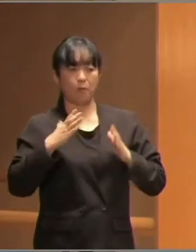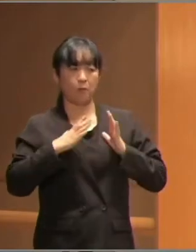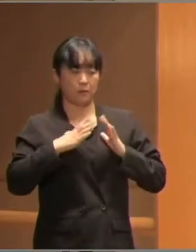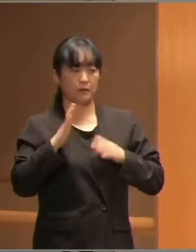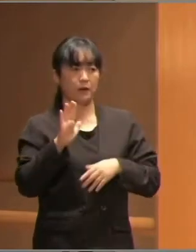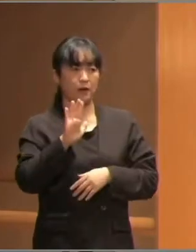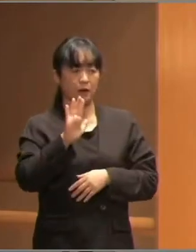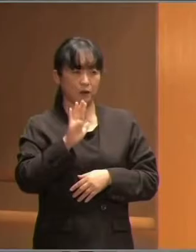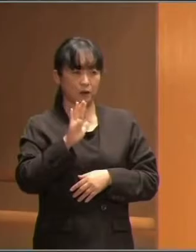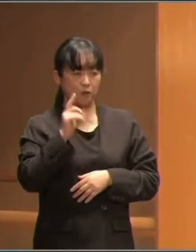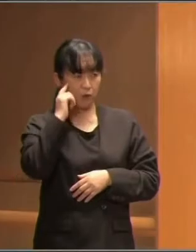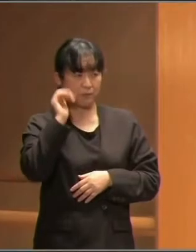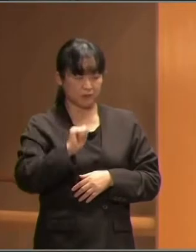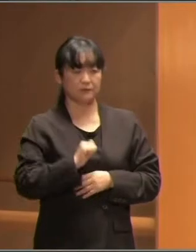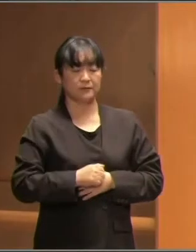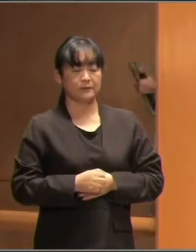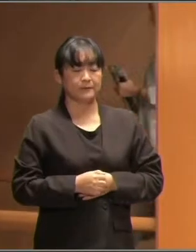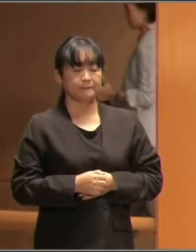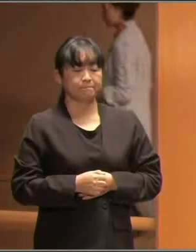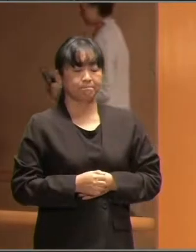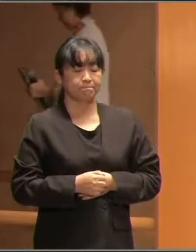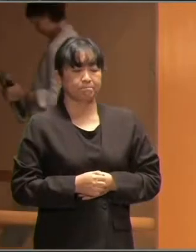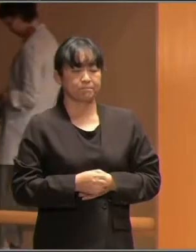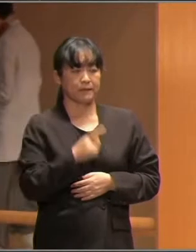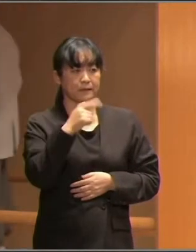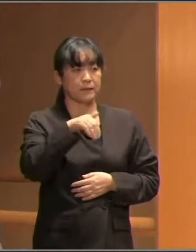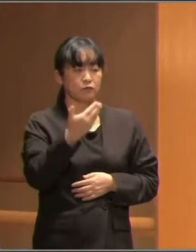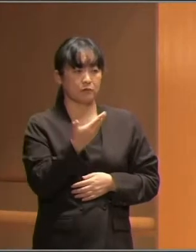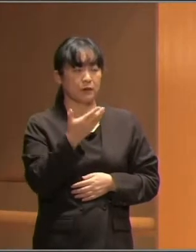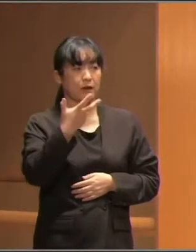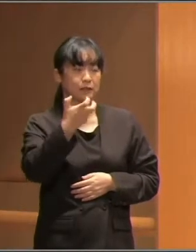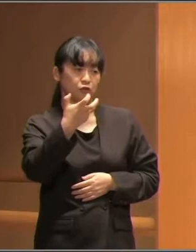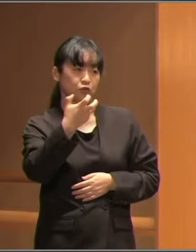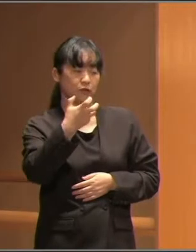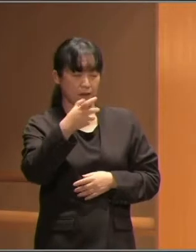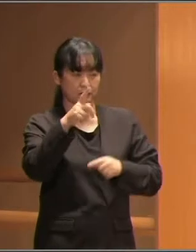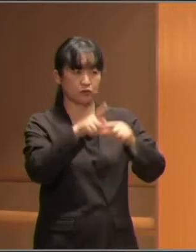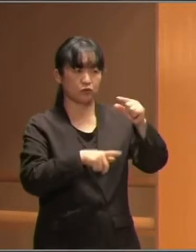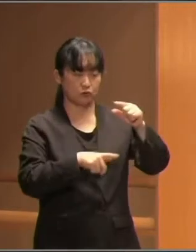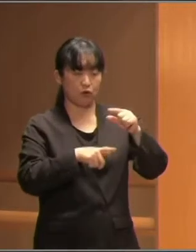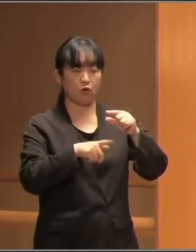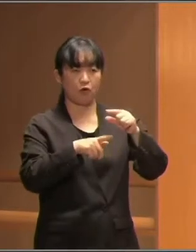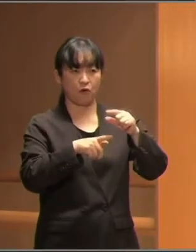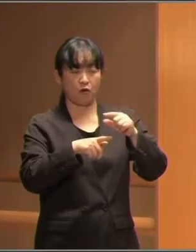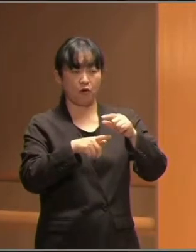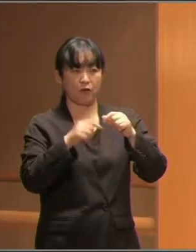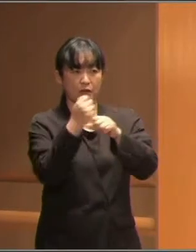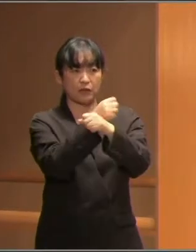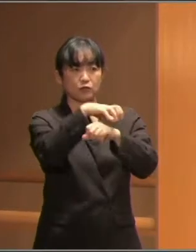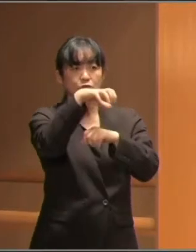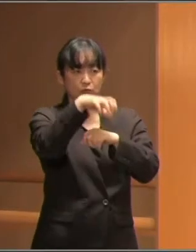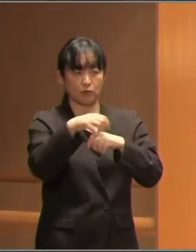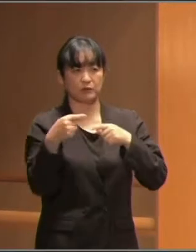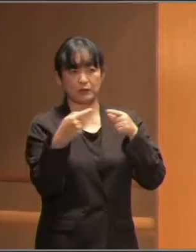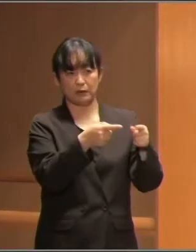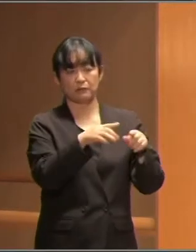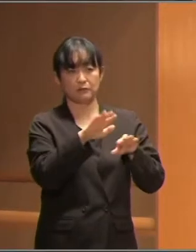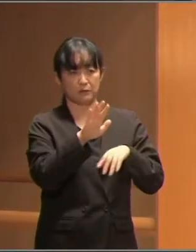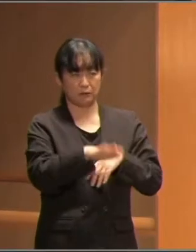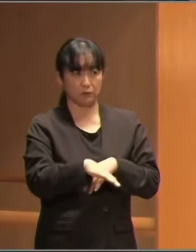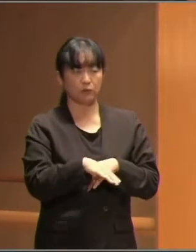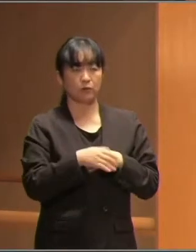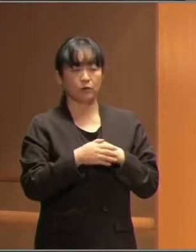conference. As introduced, I joined Toyota Central R&D Laboratories in